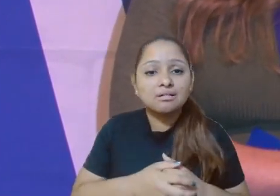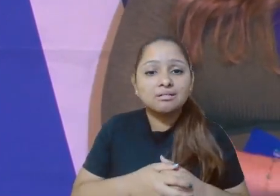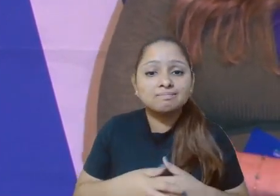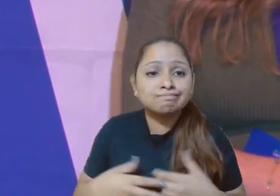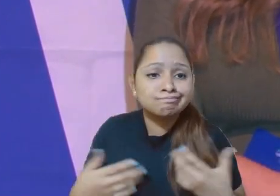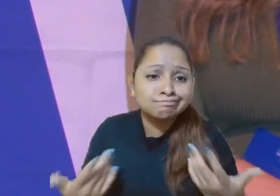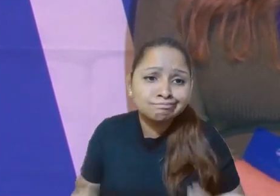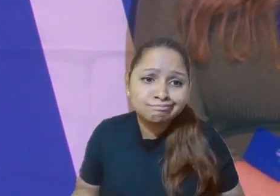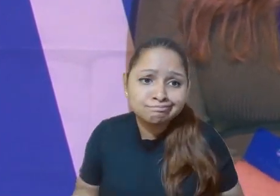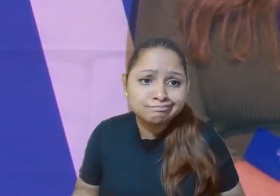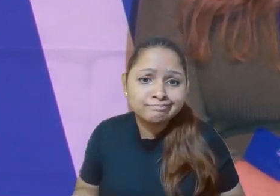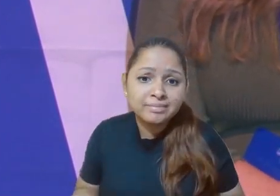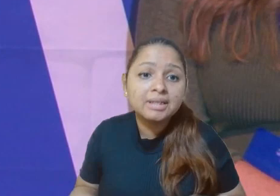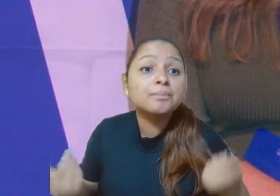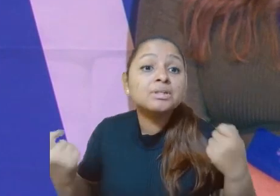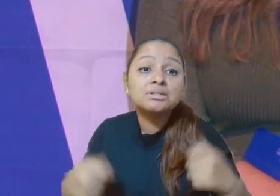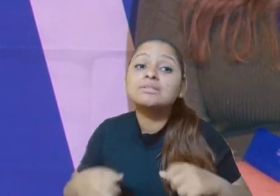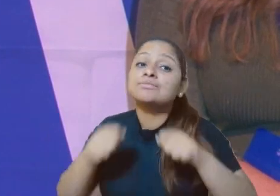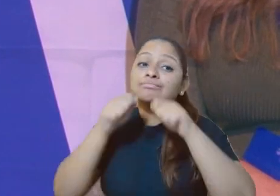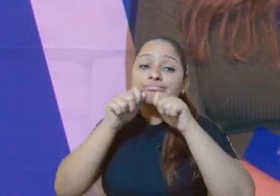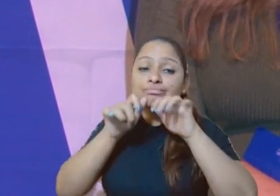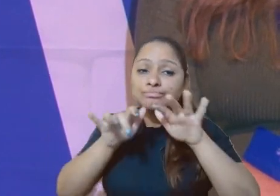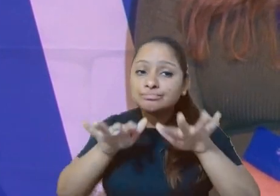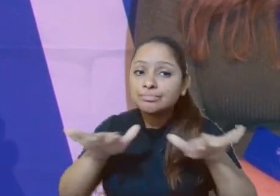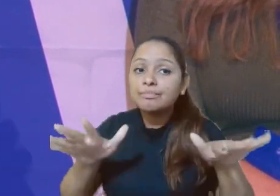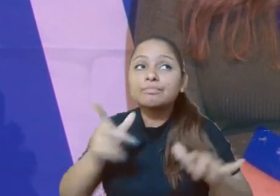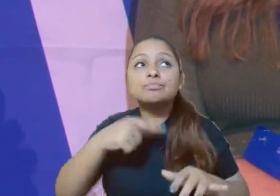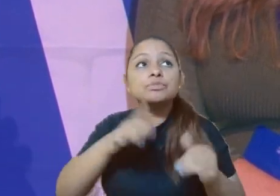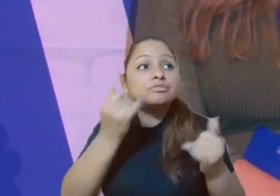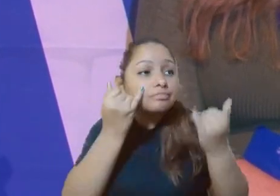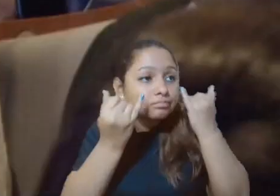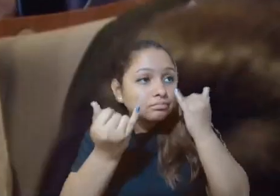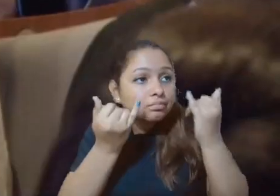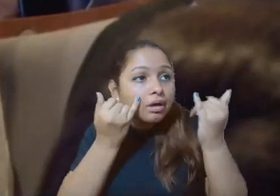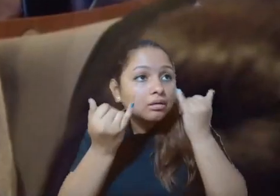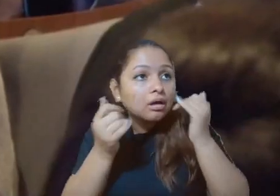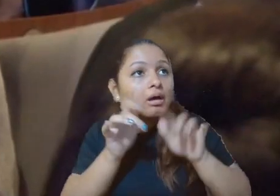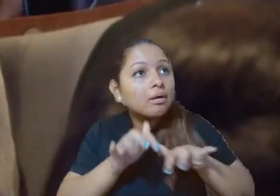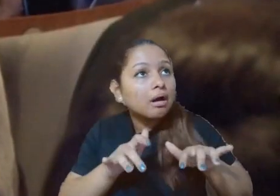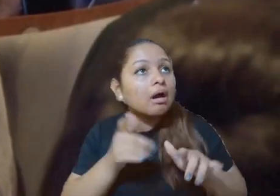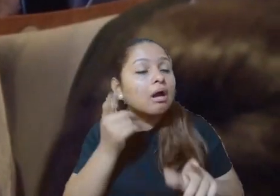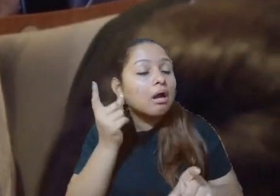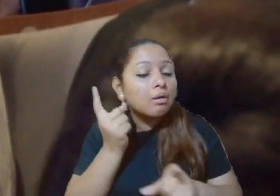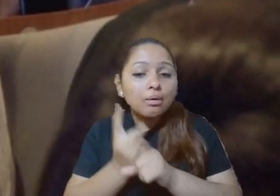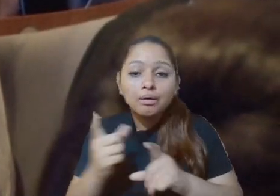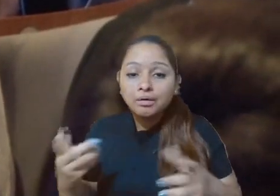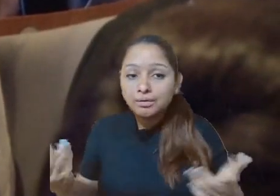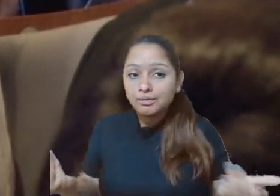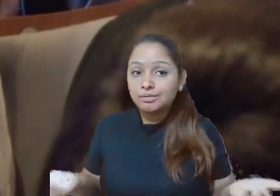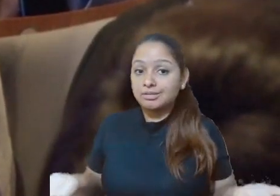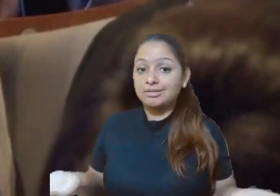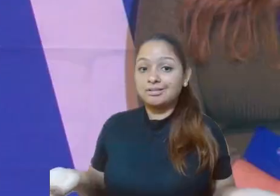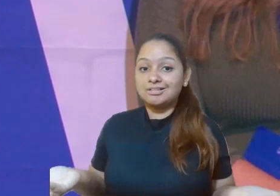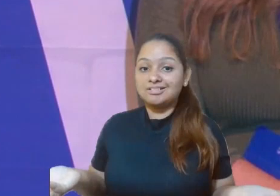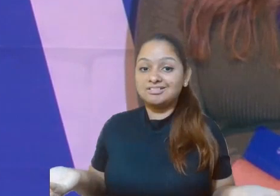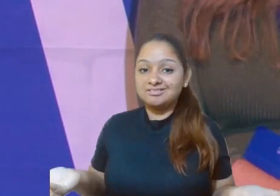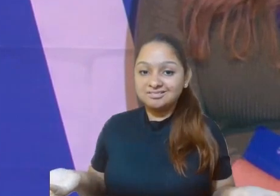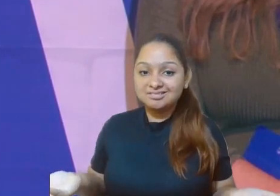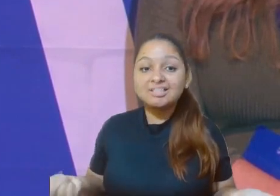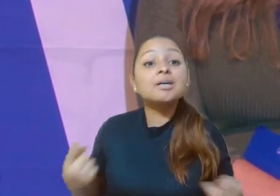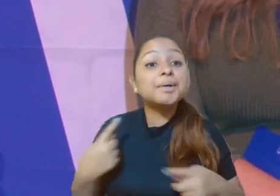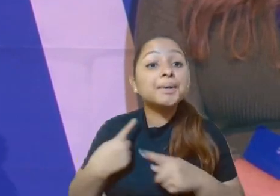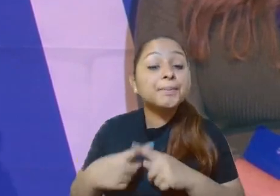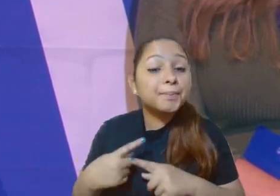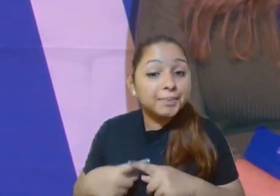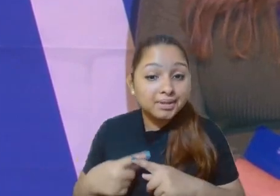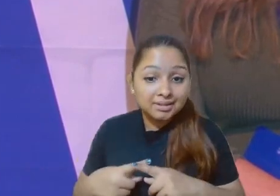This should be explained and showed to us, and we could be able to access. Because at the end of the day, the